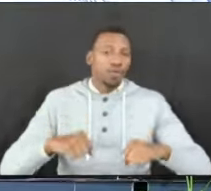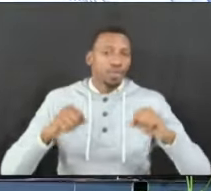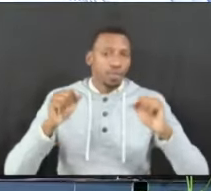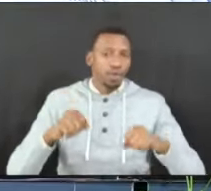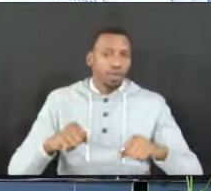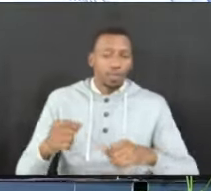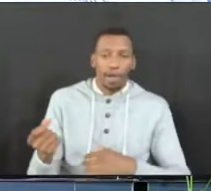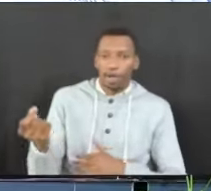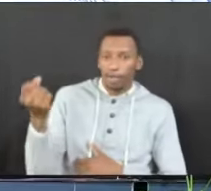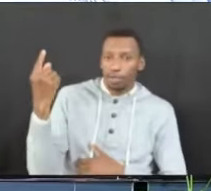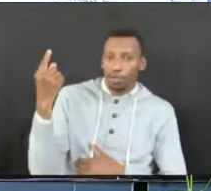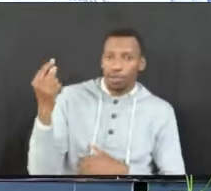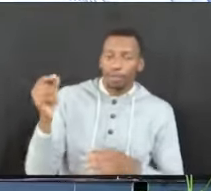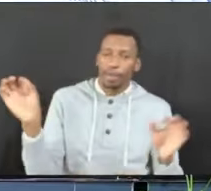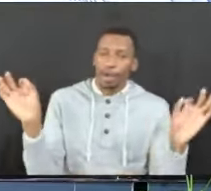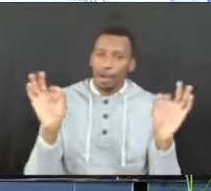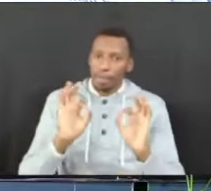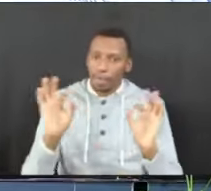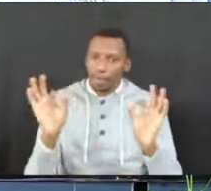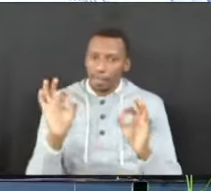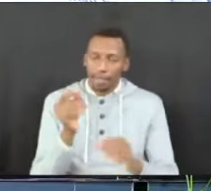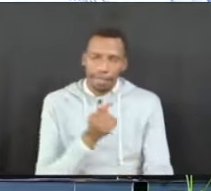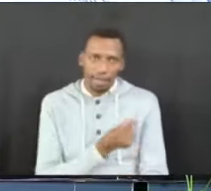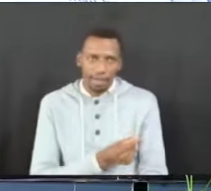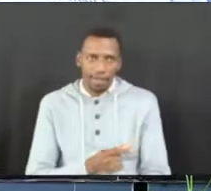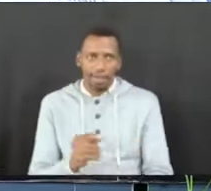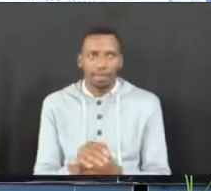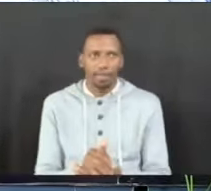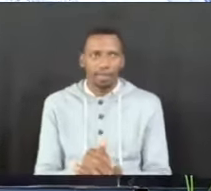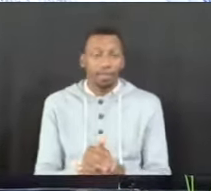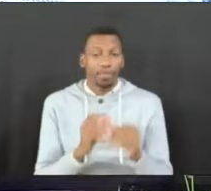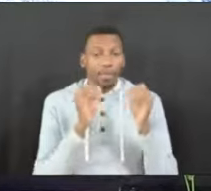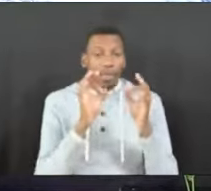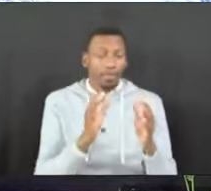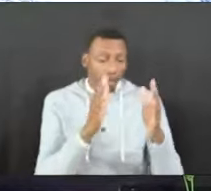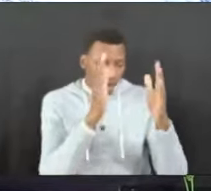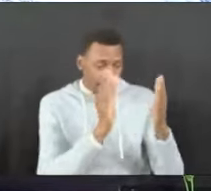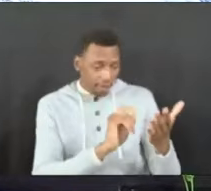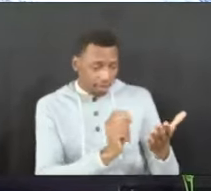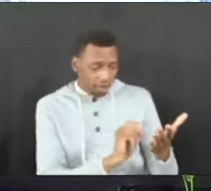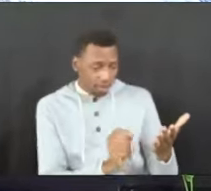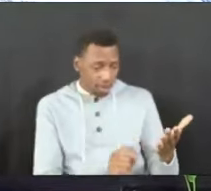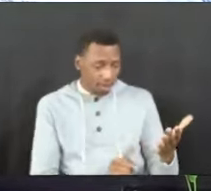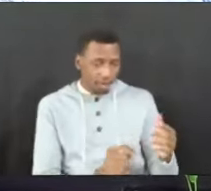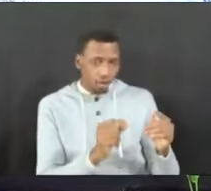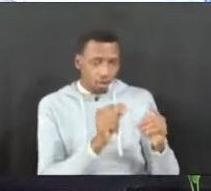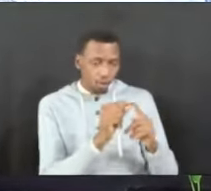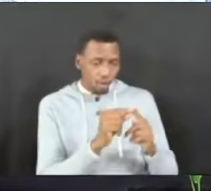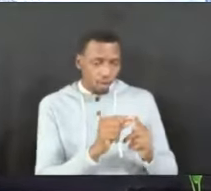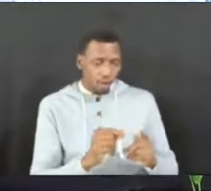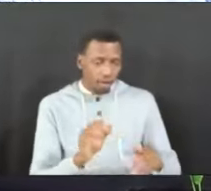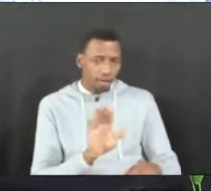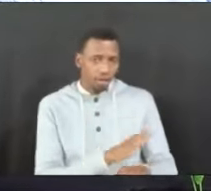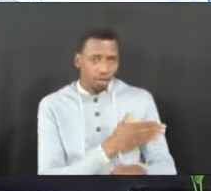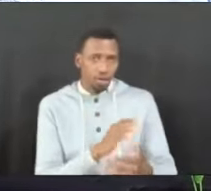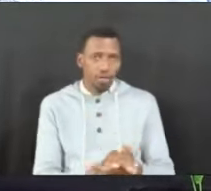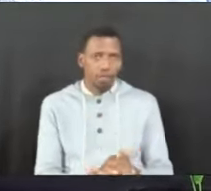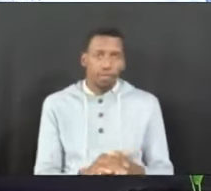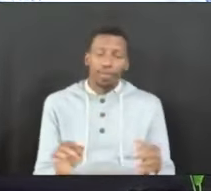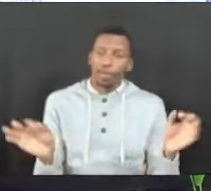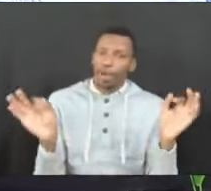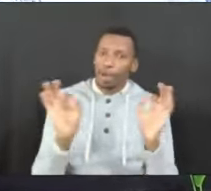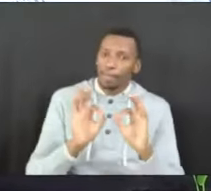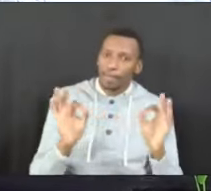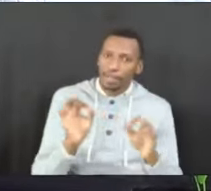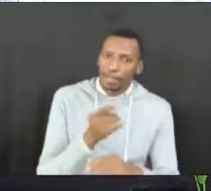Grace had somebody not penned the words of the song Amazing Grace? How sweet the